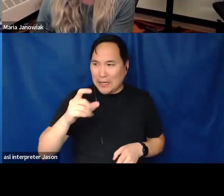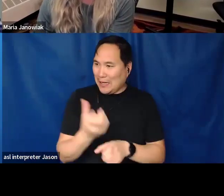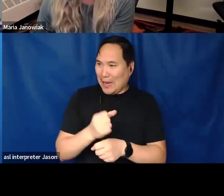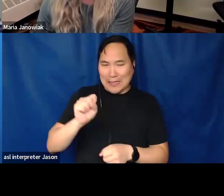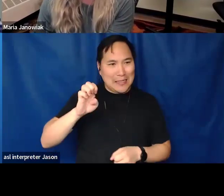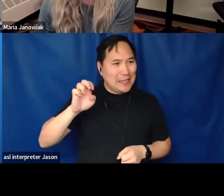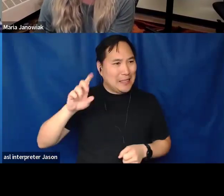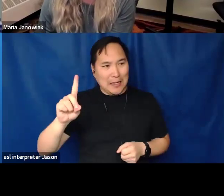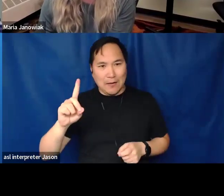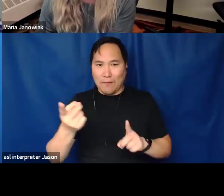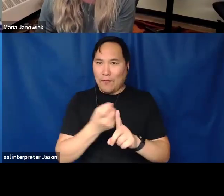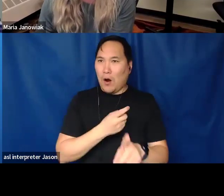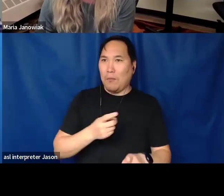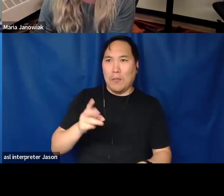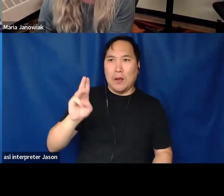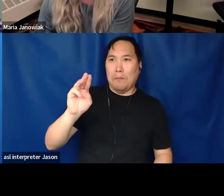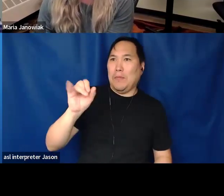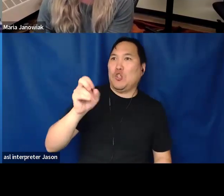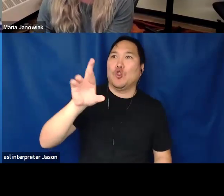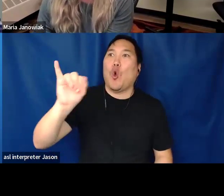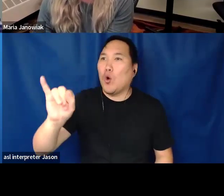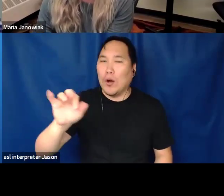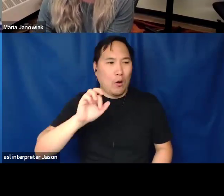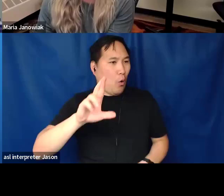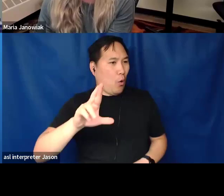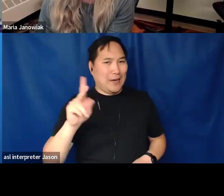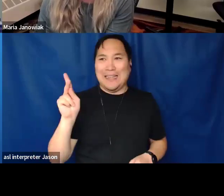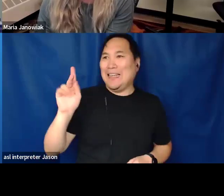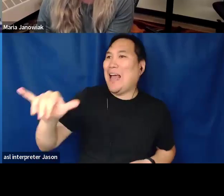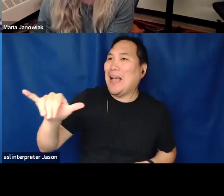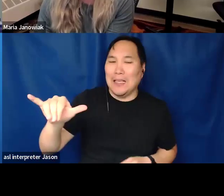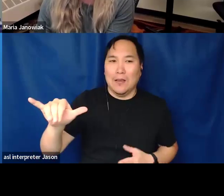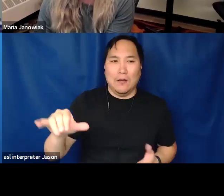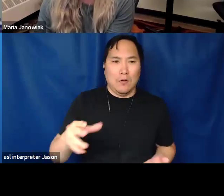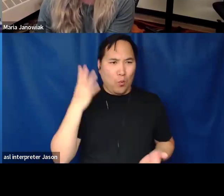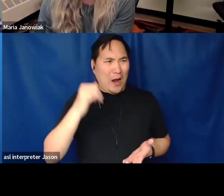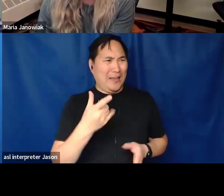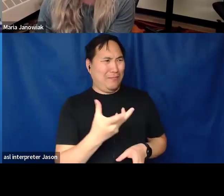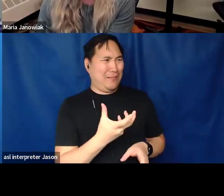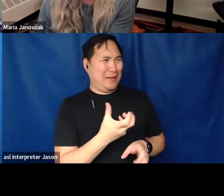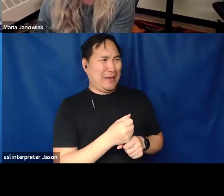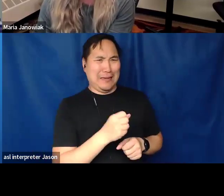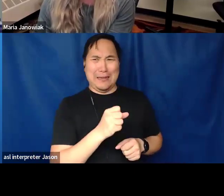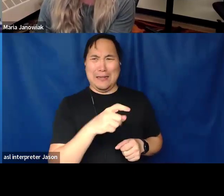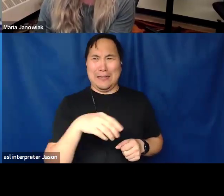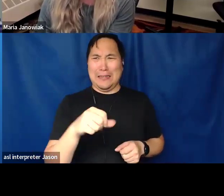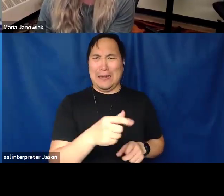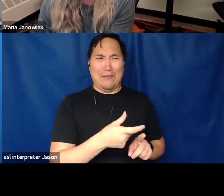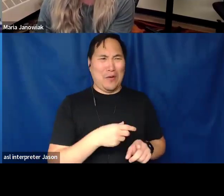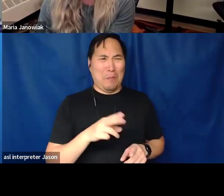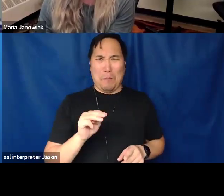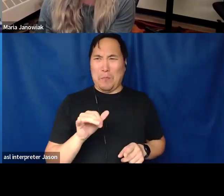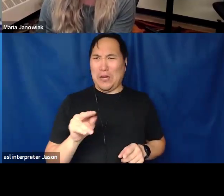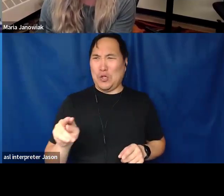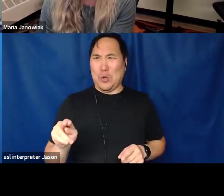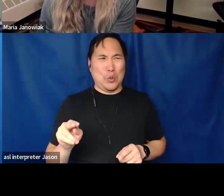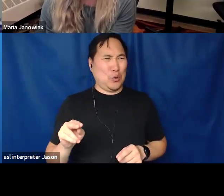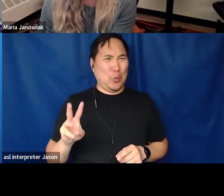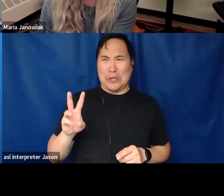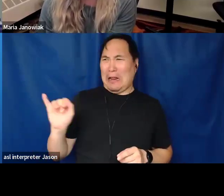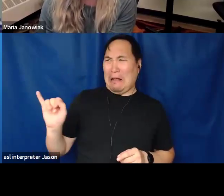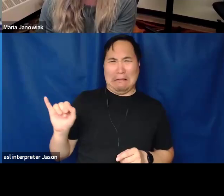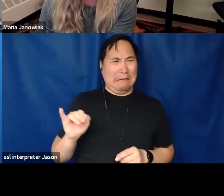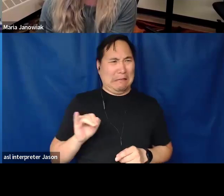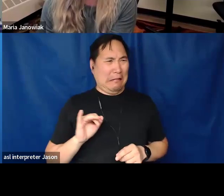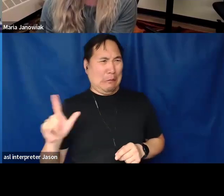from, Missouri or Kentucky instead of southern Minnesota or Wisconsin or Illinois."